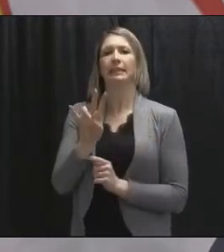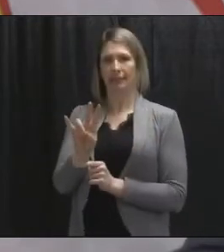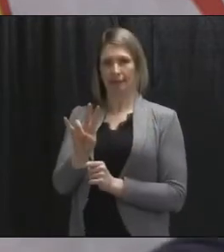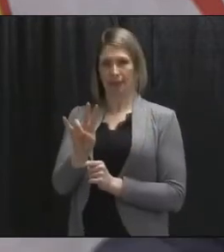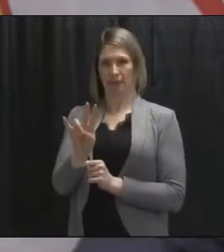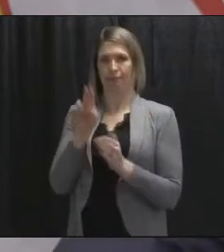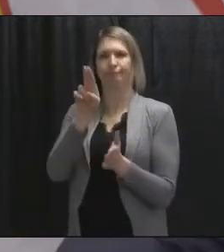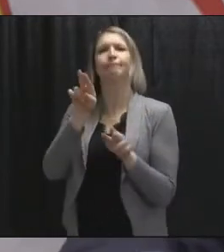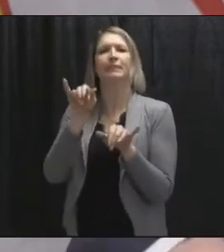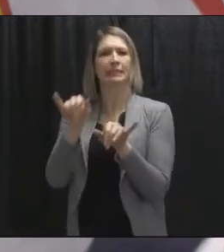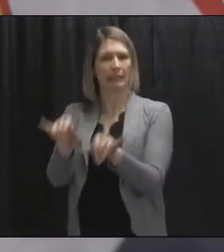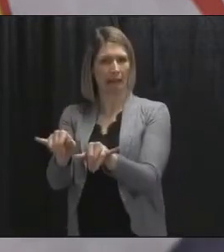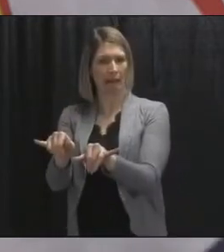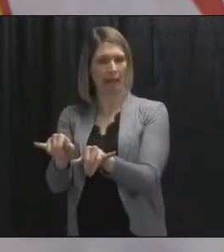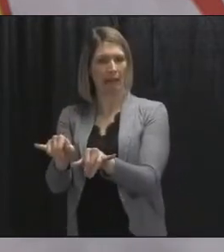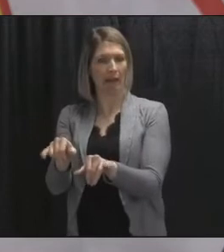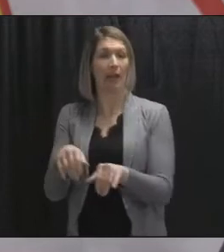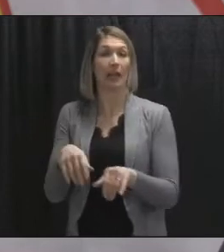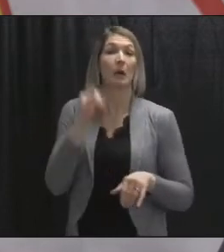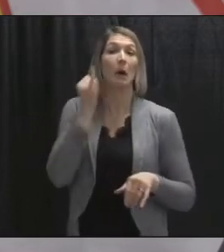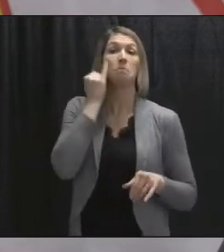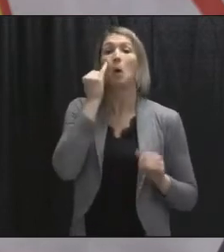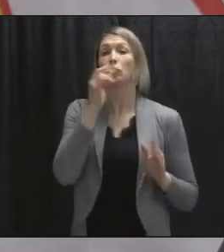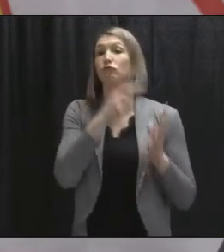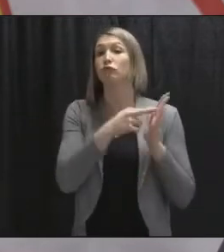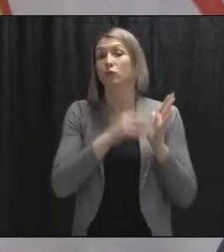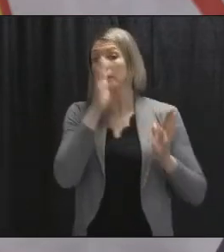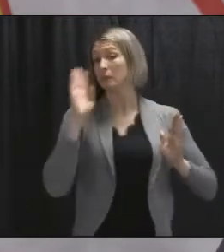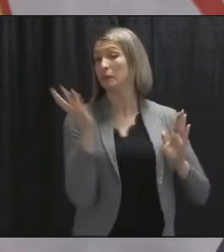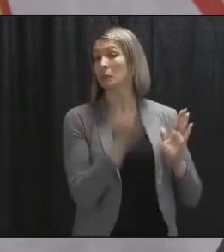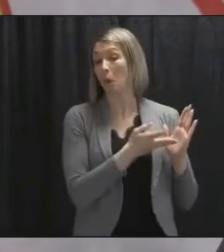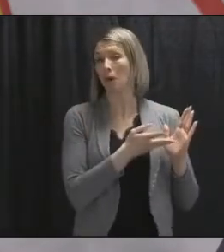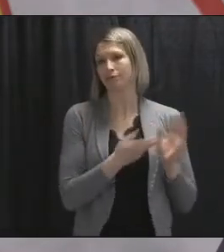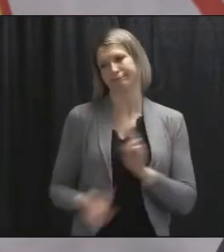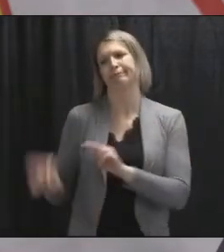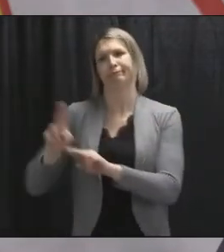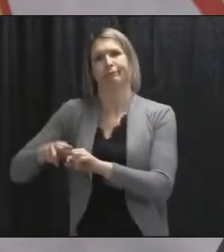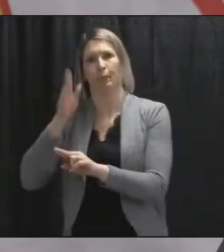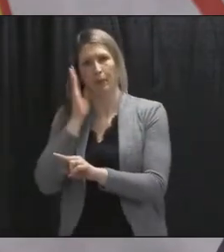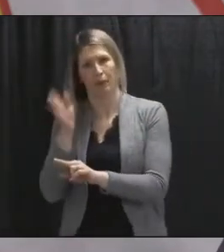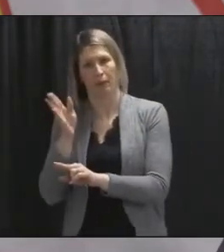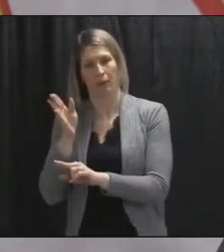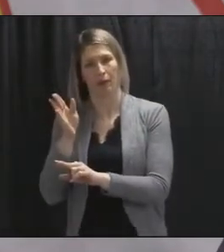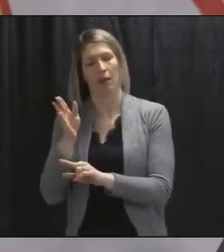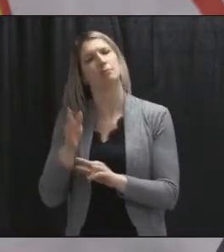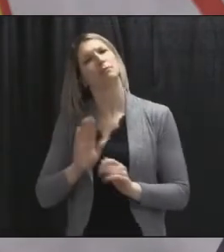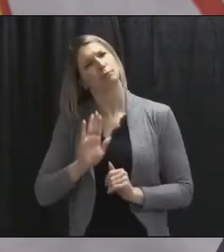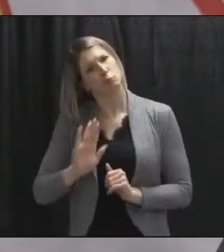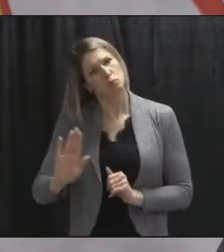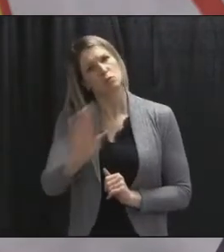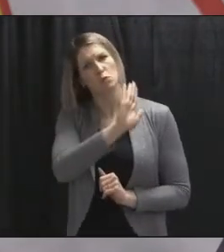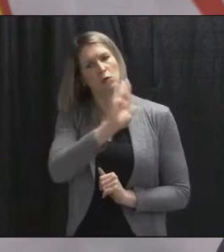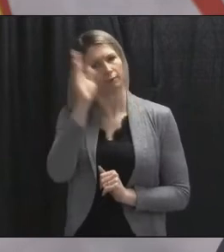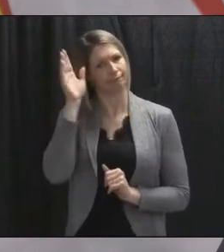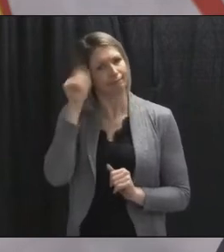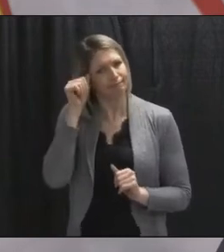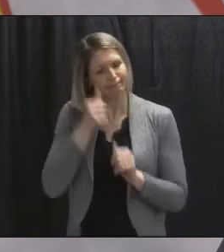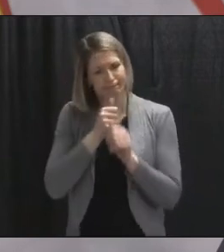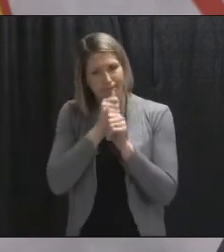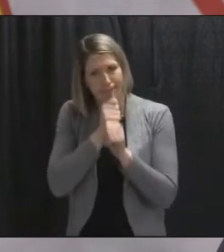your continued commitment, it will. Each and every one of you, we all have a part to play. And